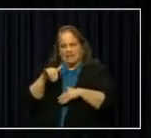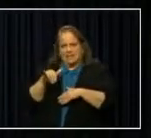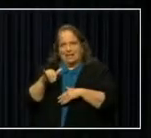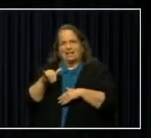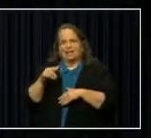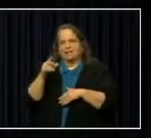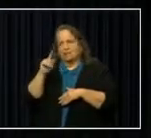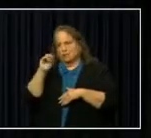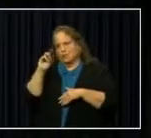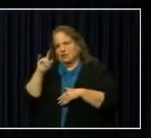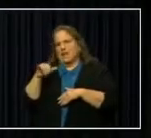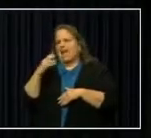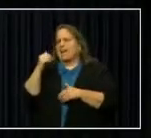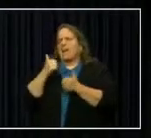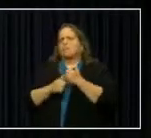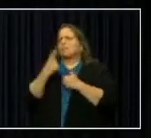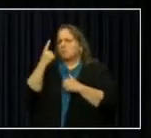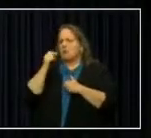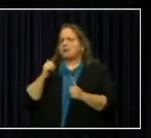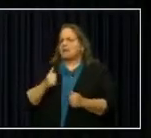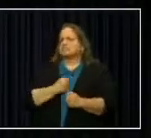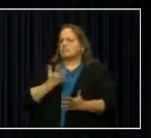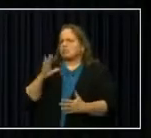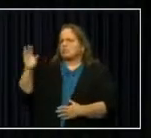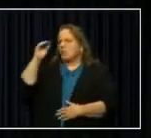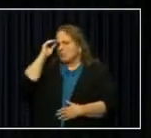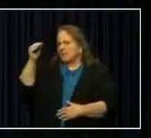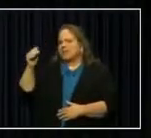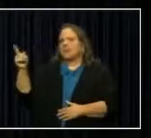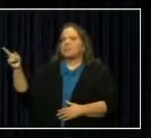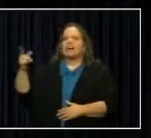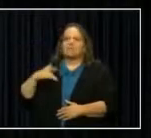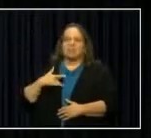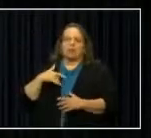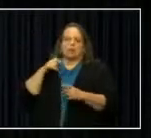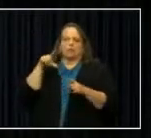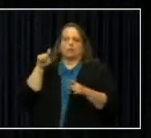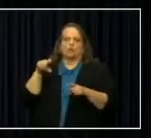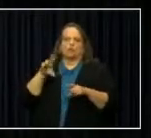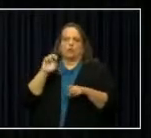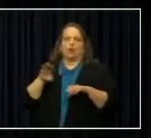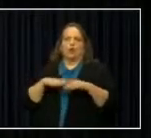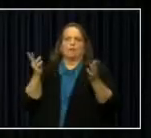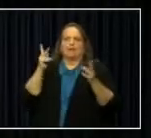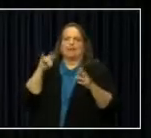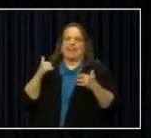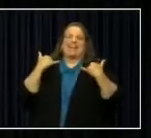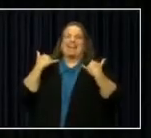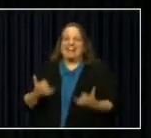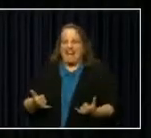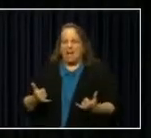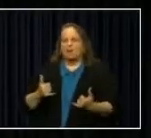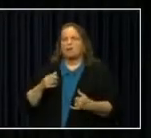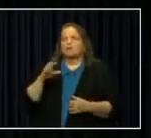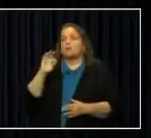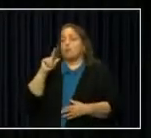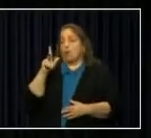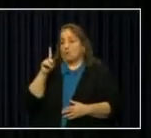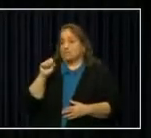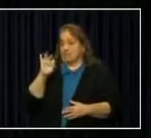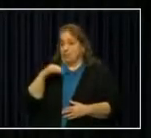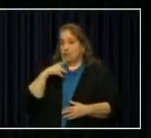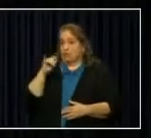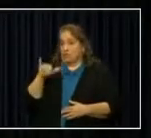and everybody should be able to express their opinion that believes we should reopen Kentucky immediately right now. Folks, that would kill